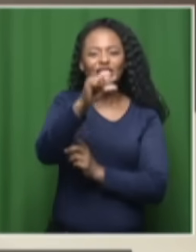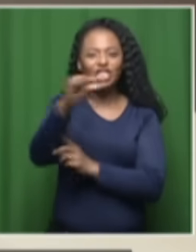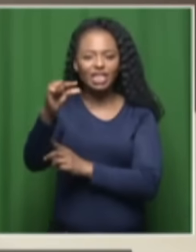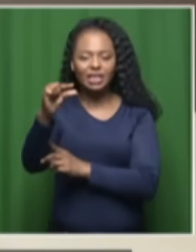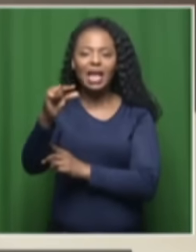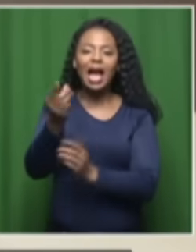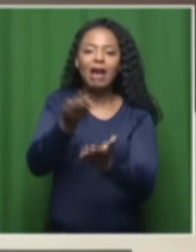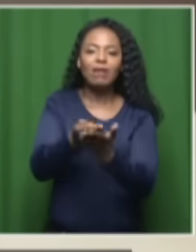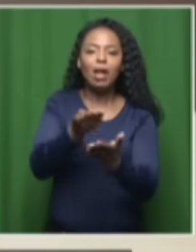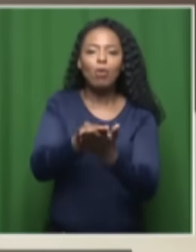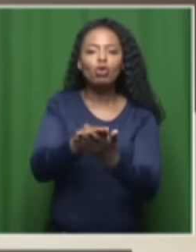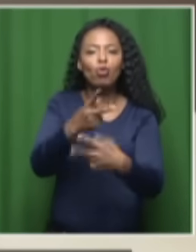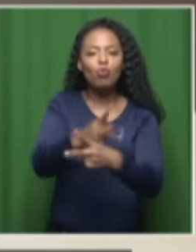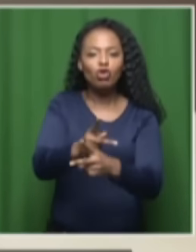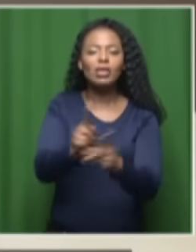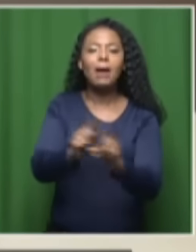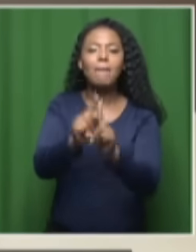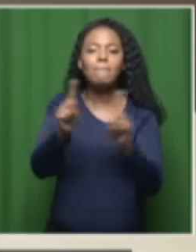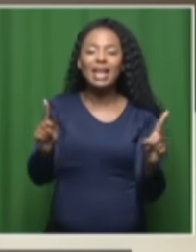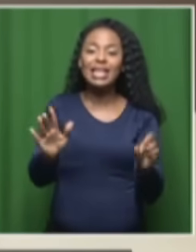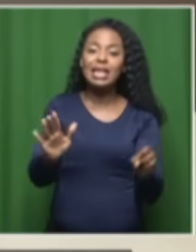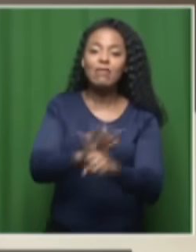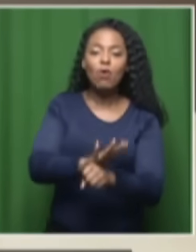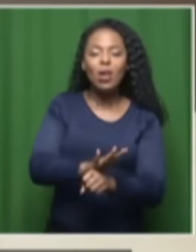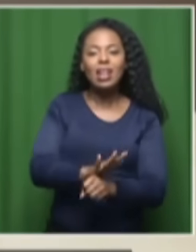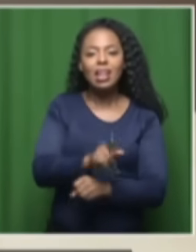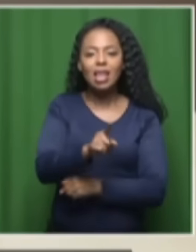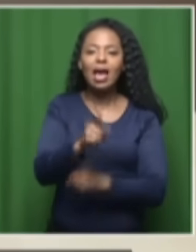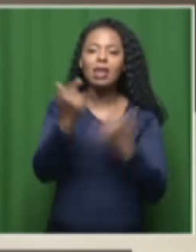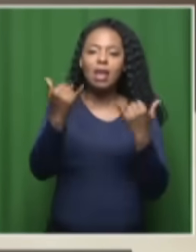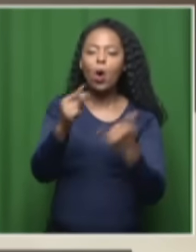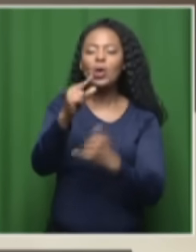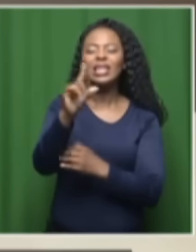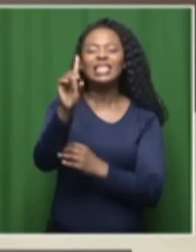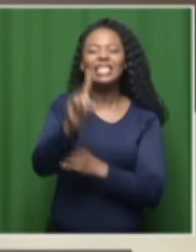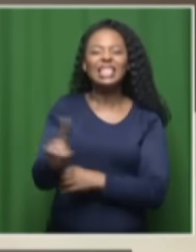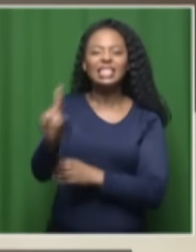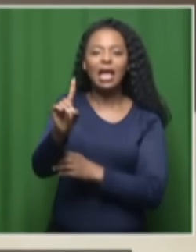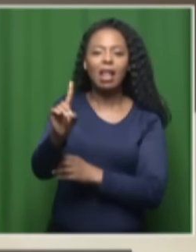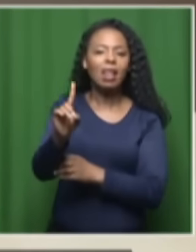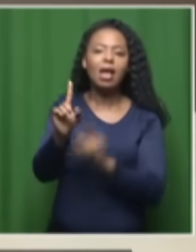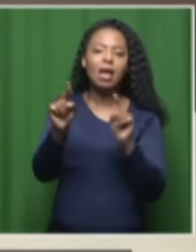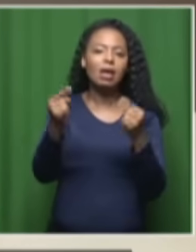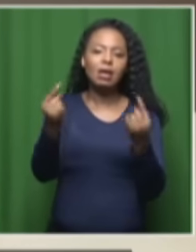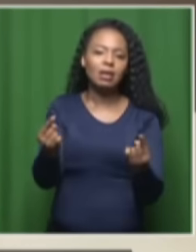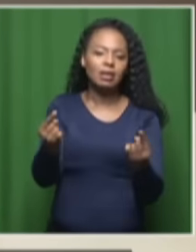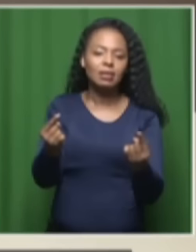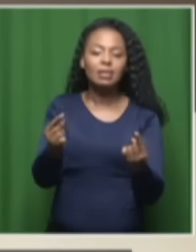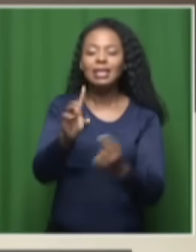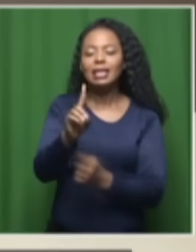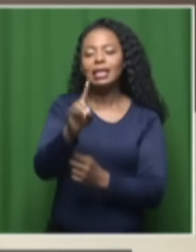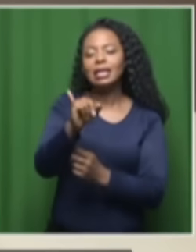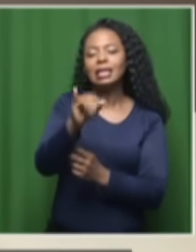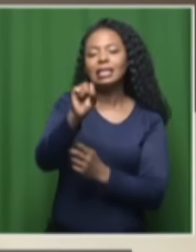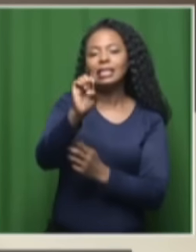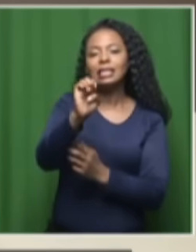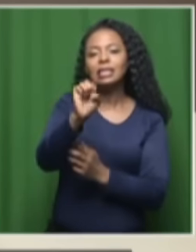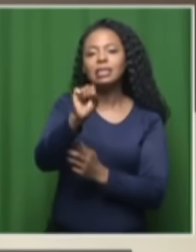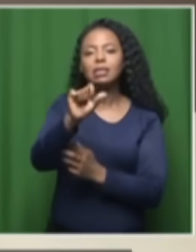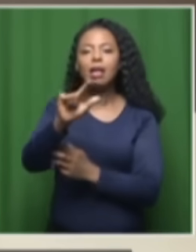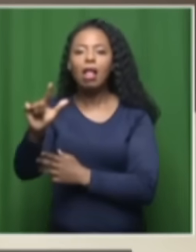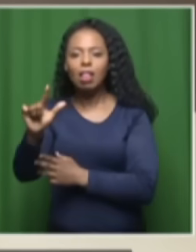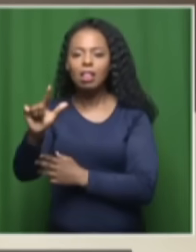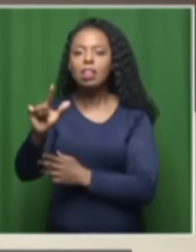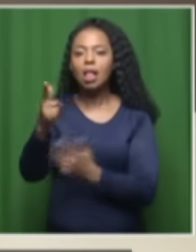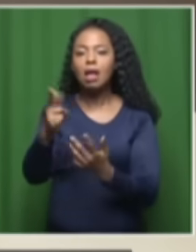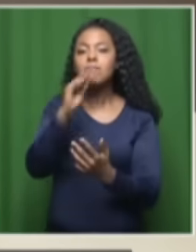to produce, but we haven't got enough dosh for the diesel. So they can't run all the time, even although they are available. In fact,